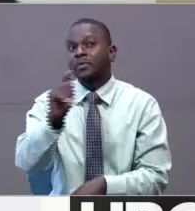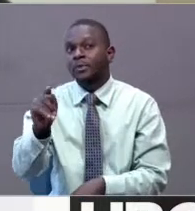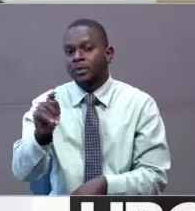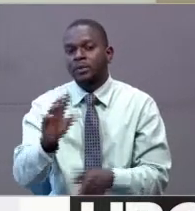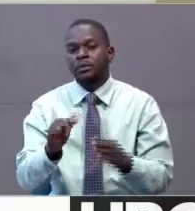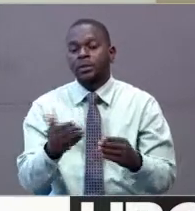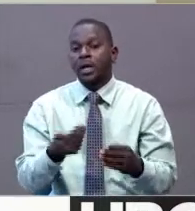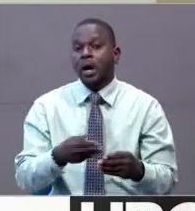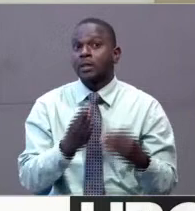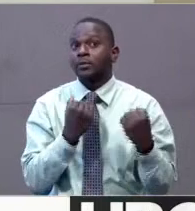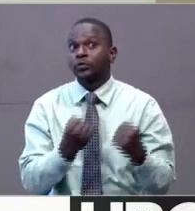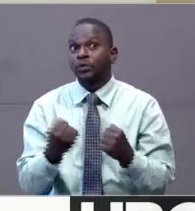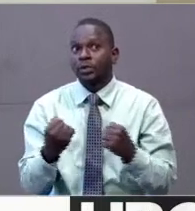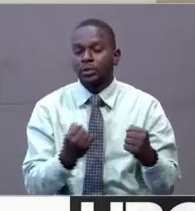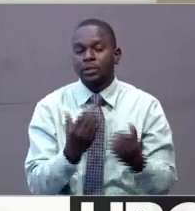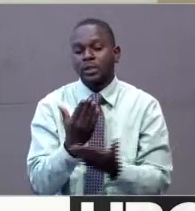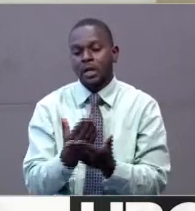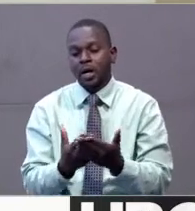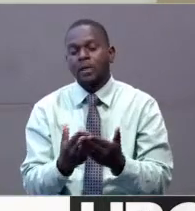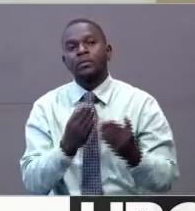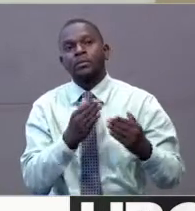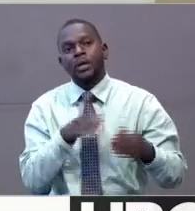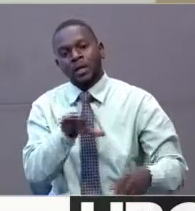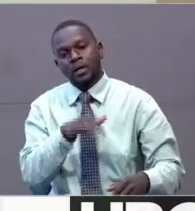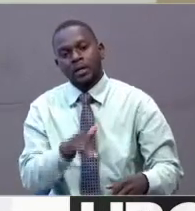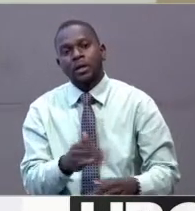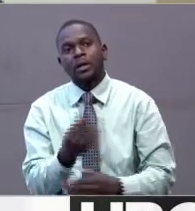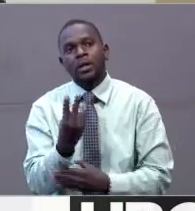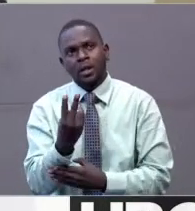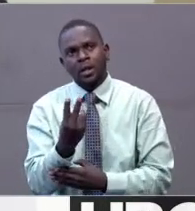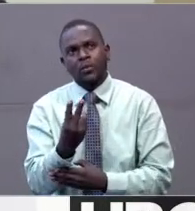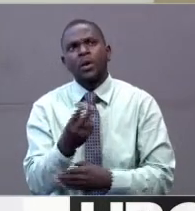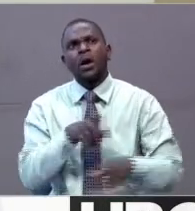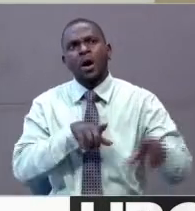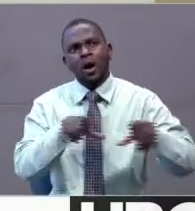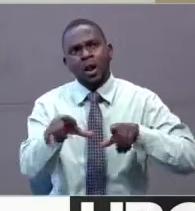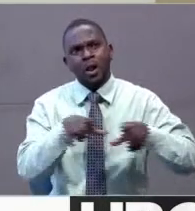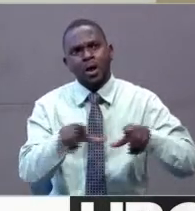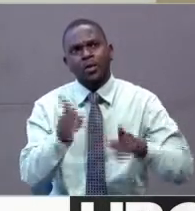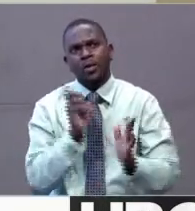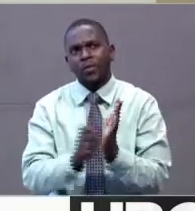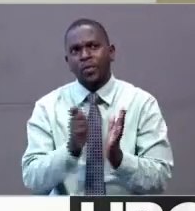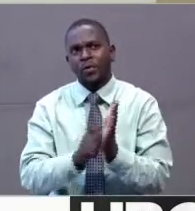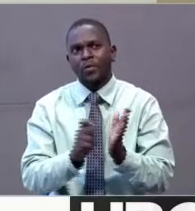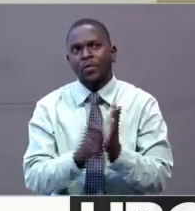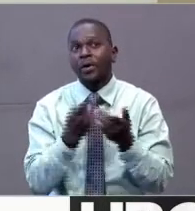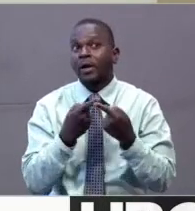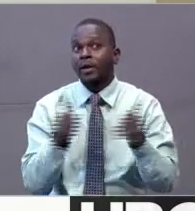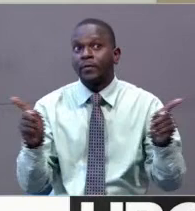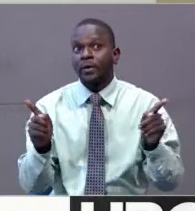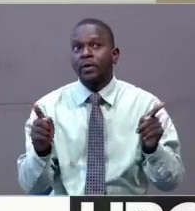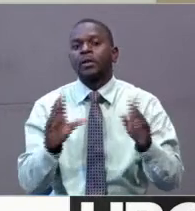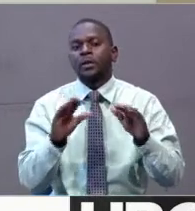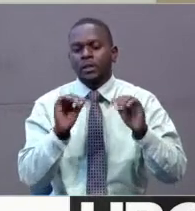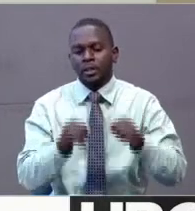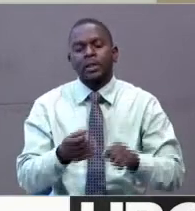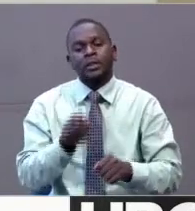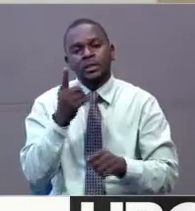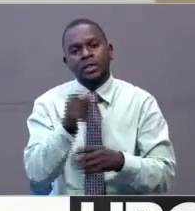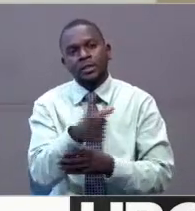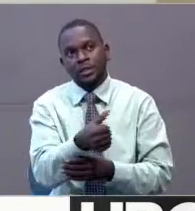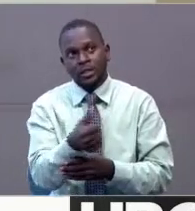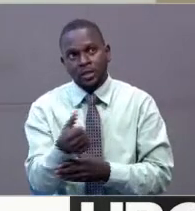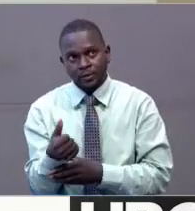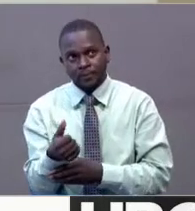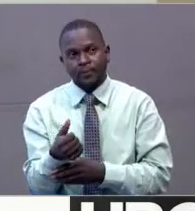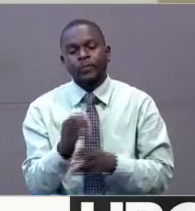had challenges in some areas. Two languages are very similar, but when you write it down, they become different. They can understand each other.